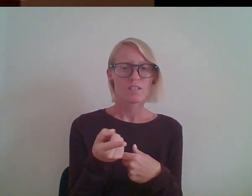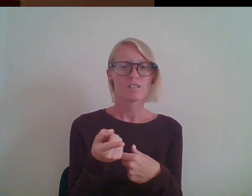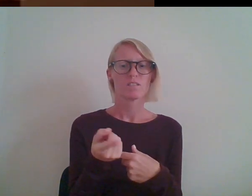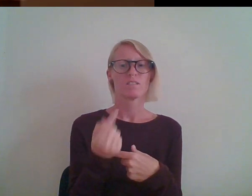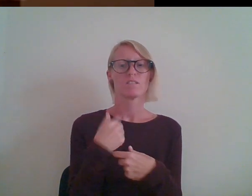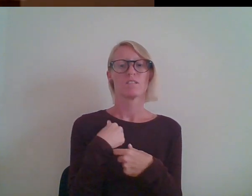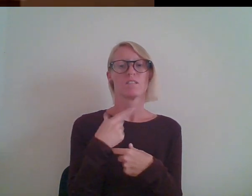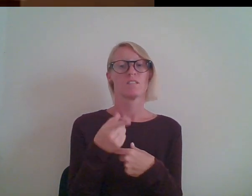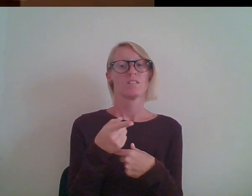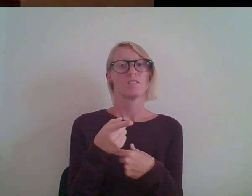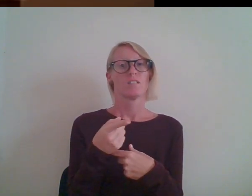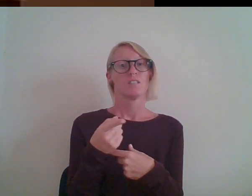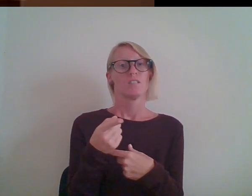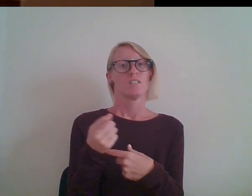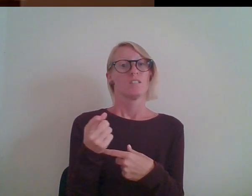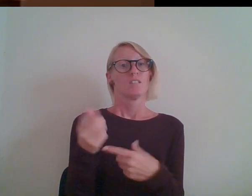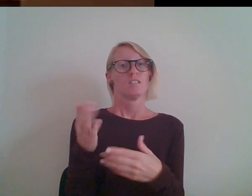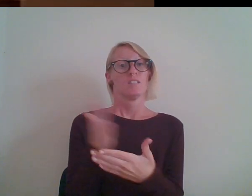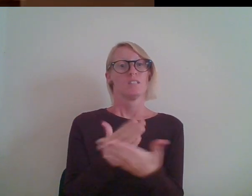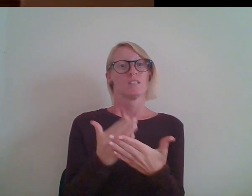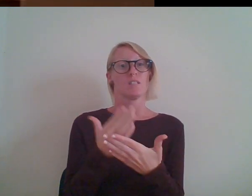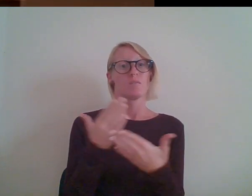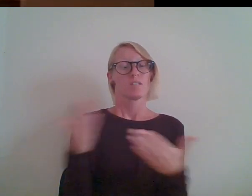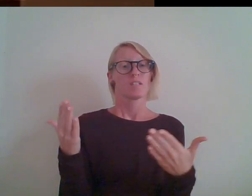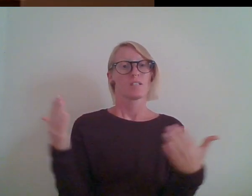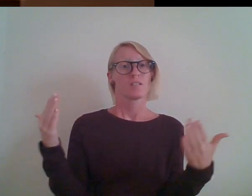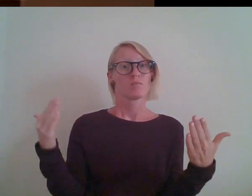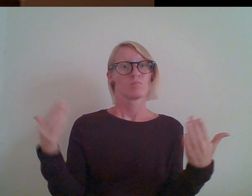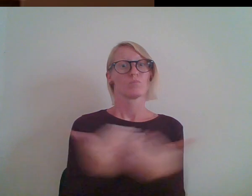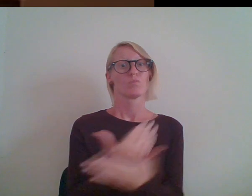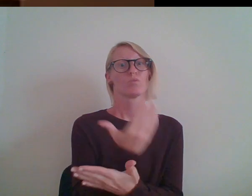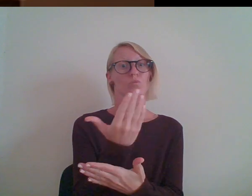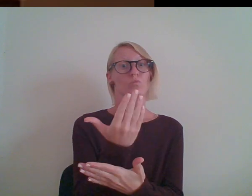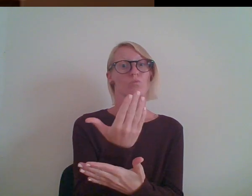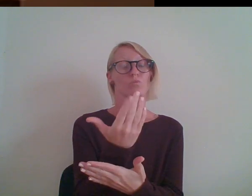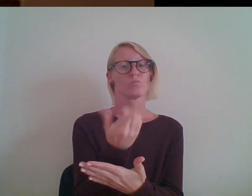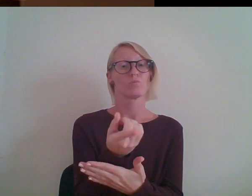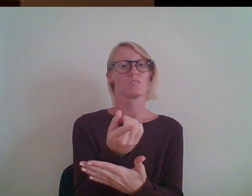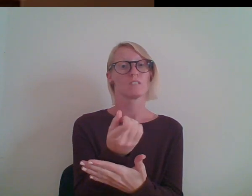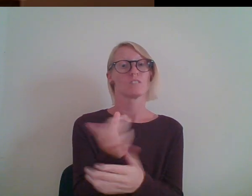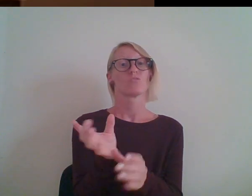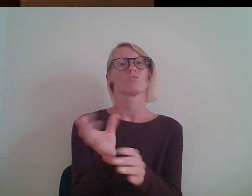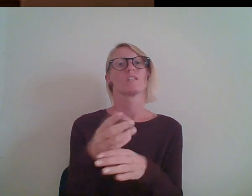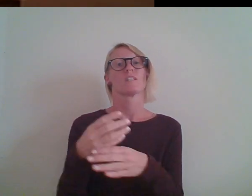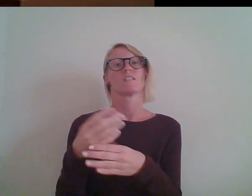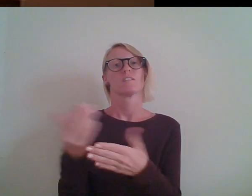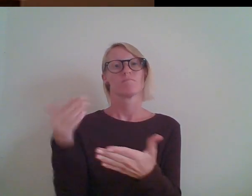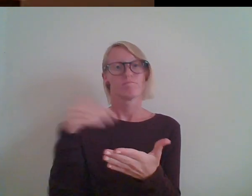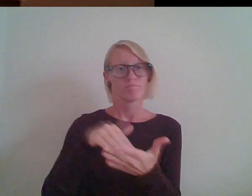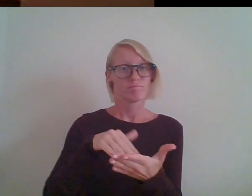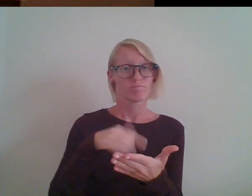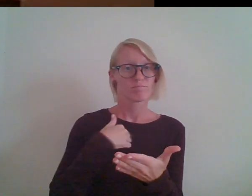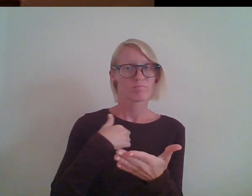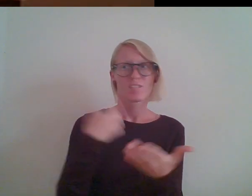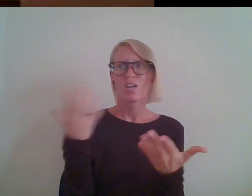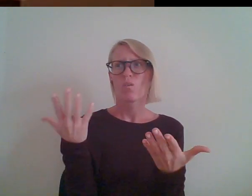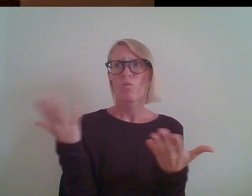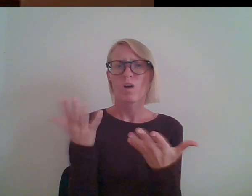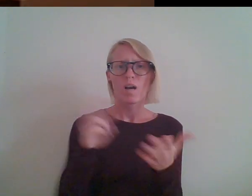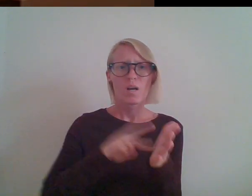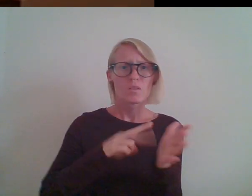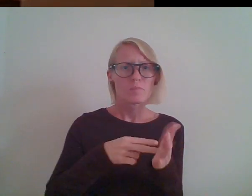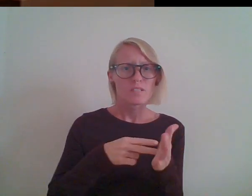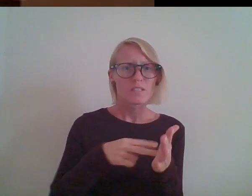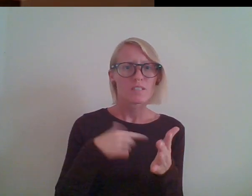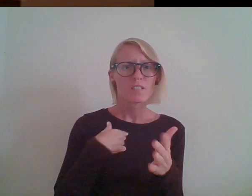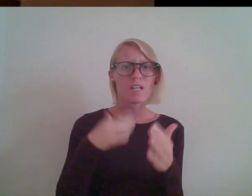If it's something brand new and you can't relate it, you have to create a new entry. So you have to grapple with it. You say, what does that mean? But as I